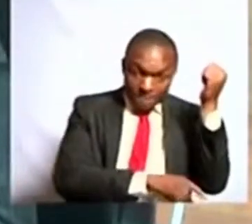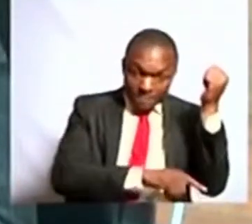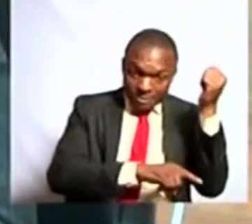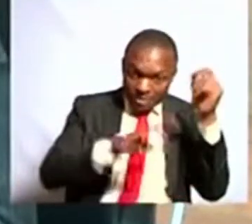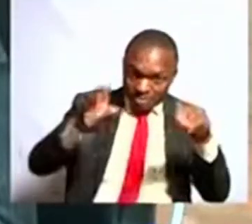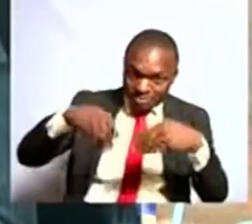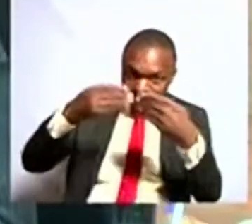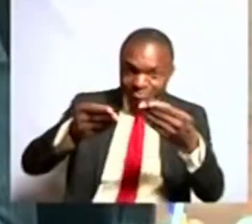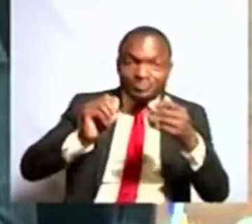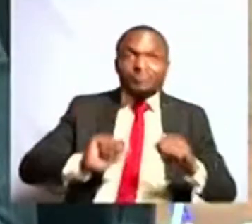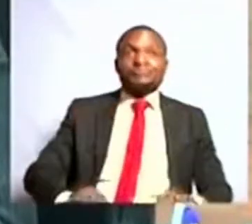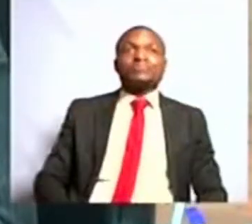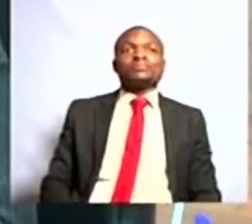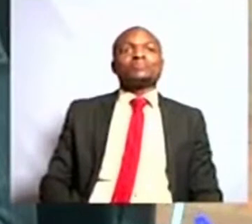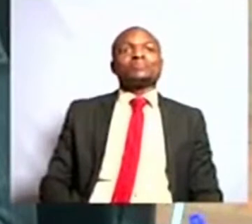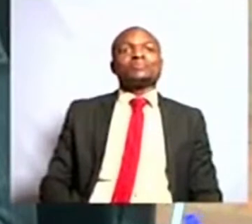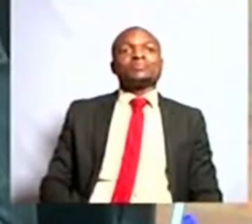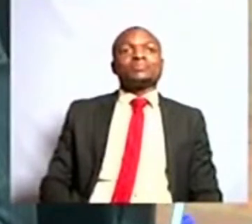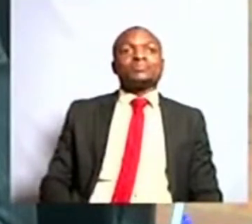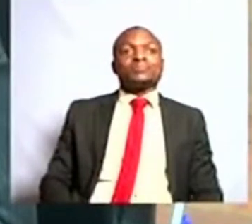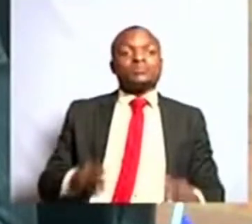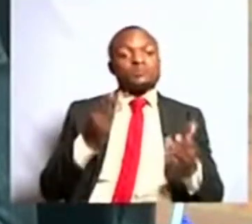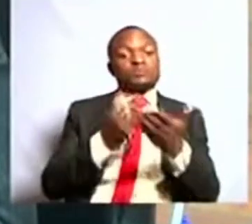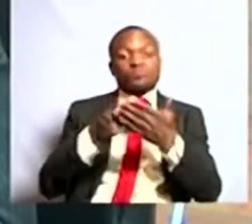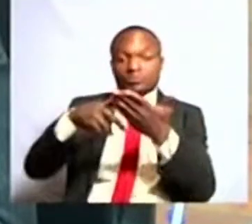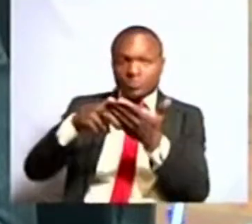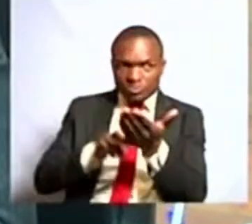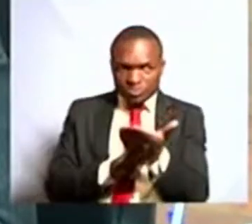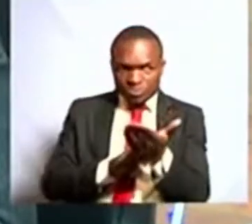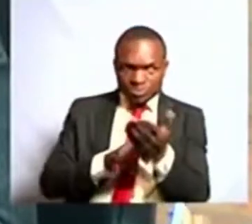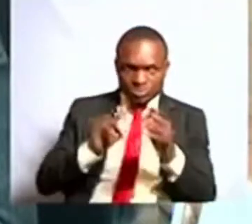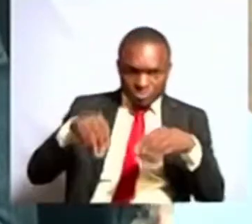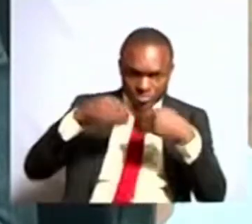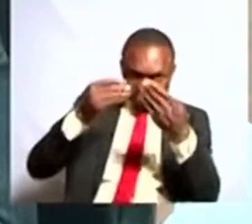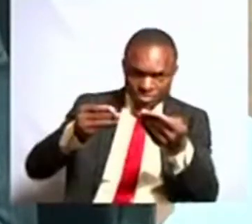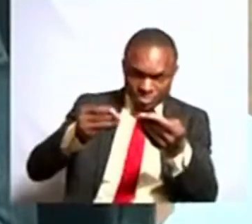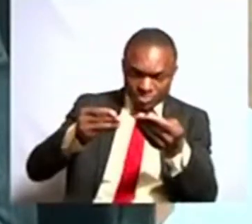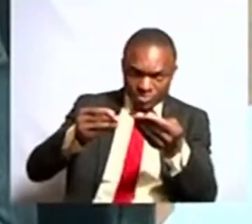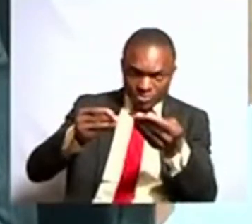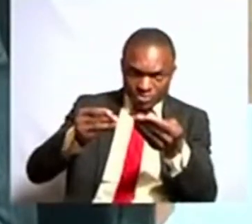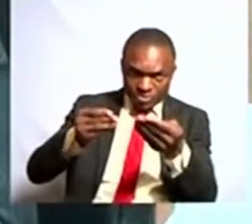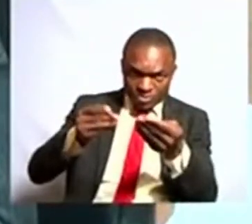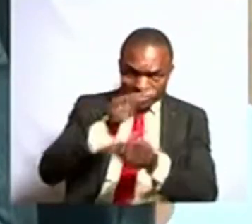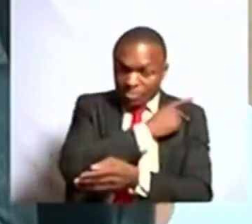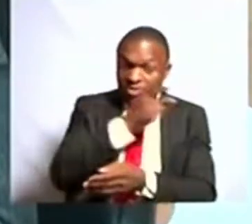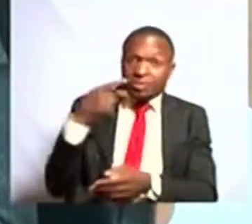taken? And because these vouchers are being submitted to Parliament, not to auditors.